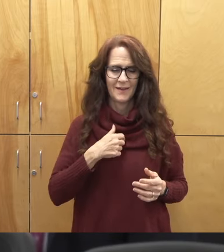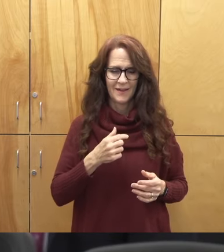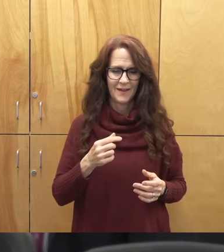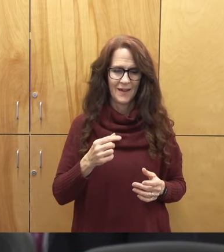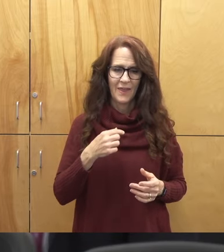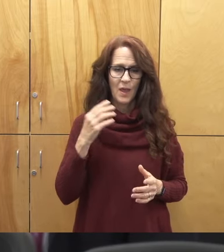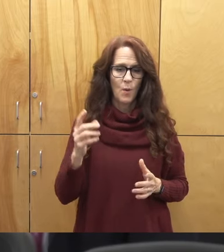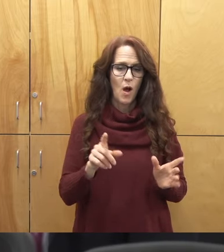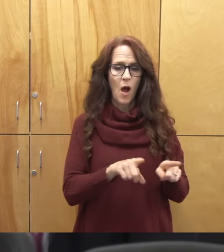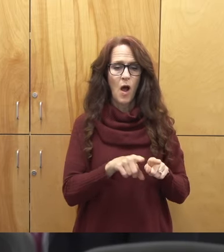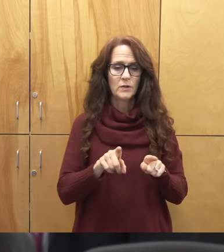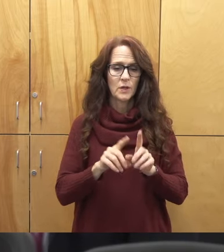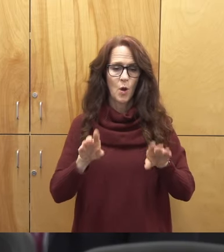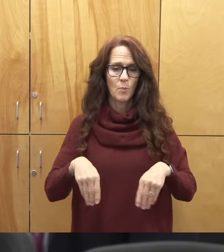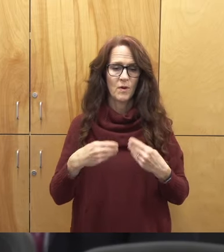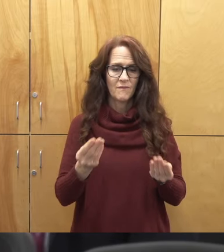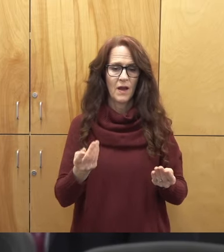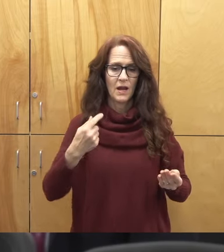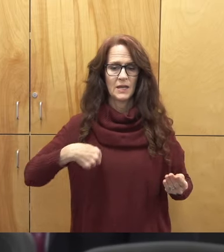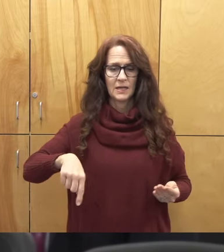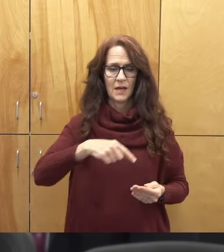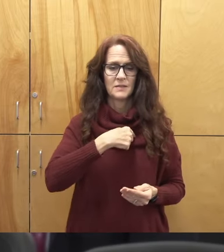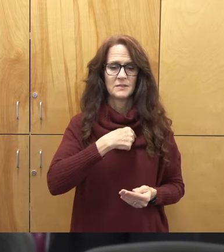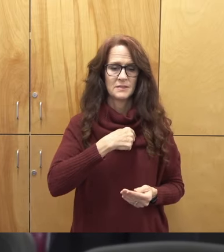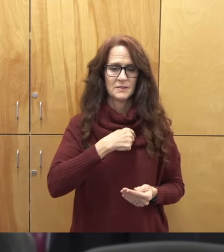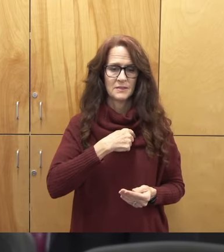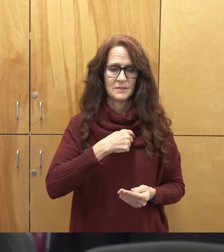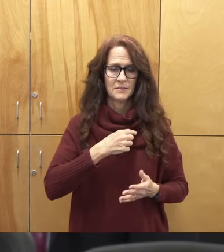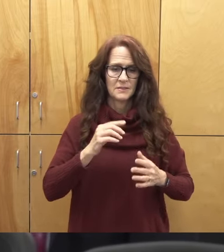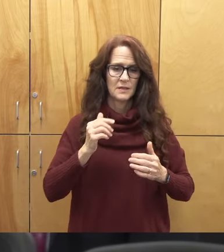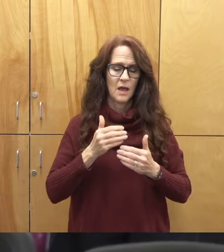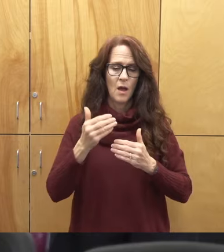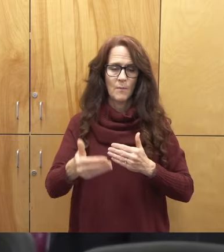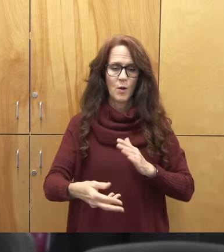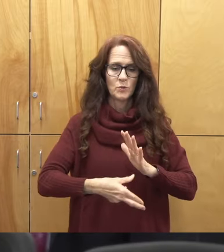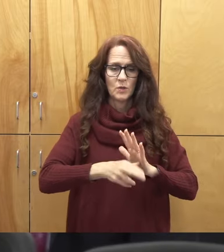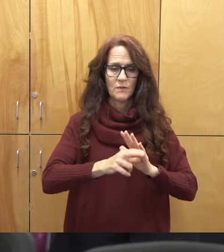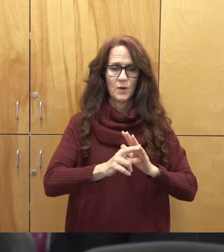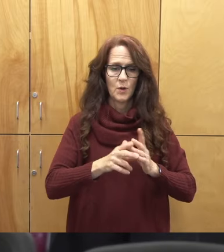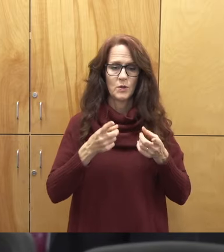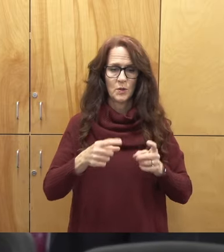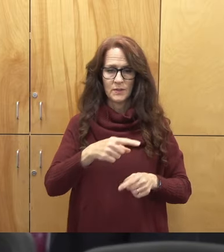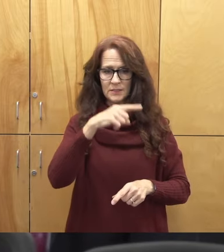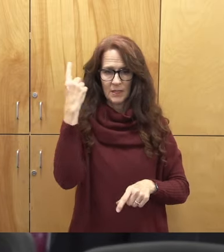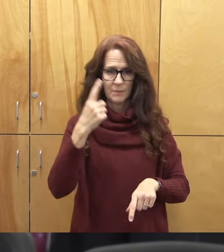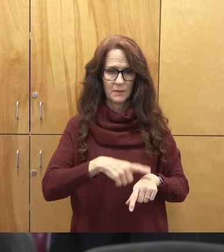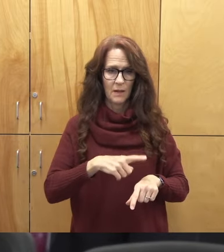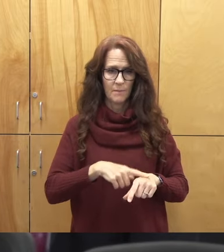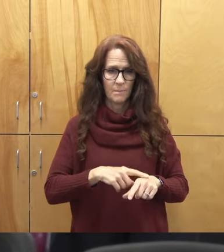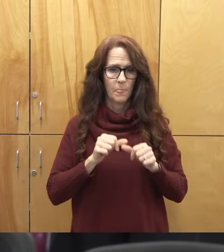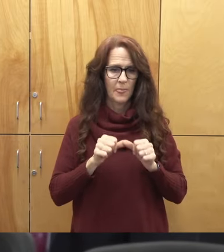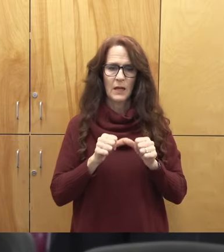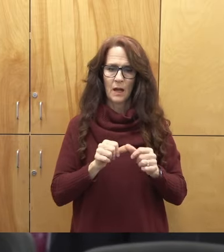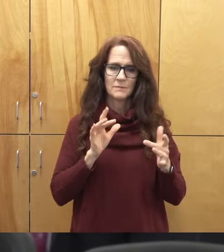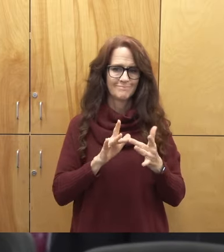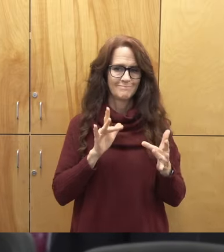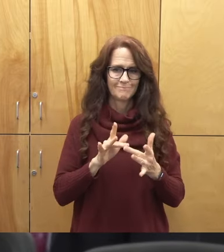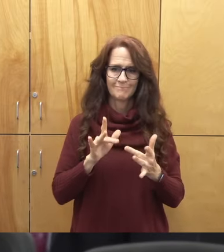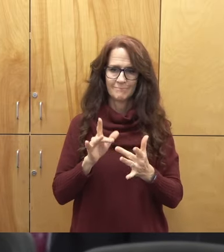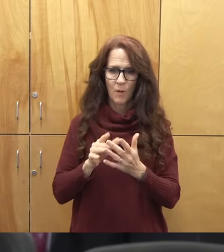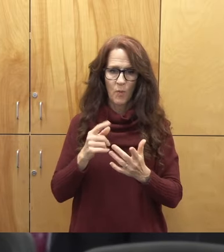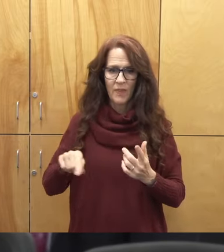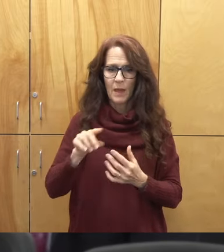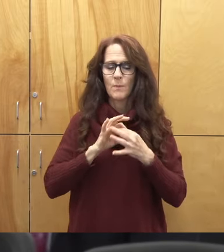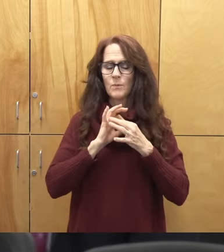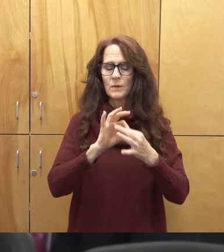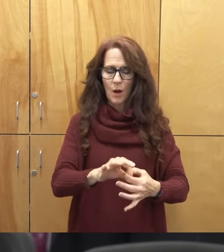they will also be providing us a post-review of our drafts during the summer, and we are in constant contact with them